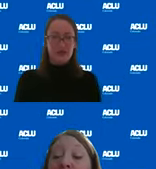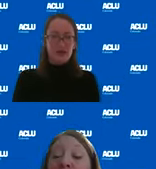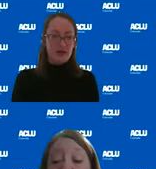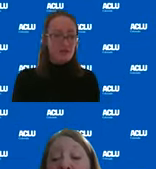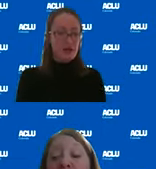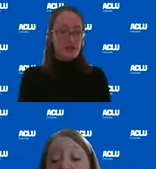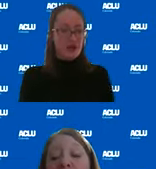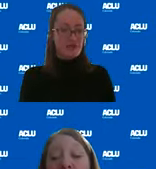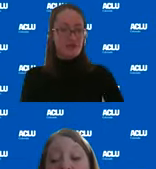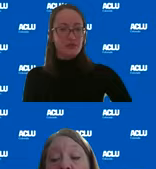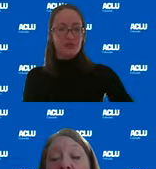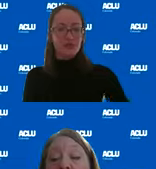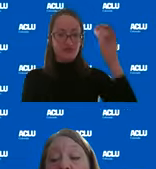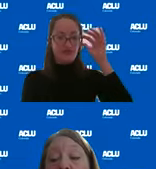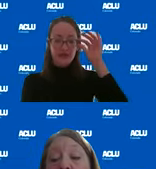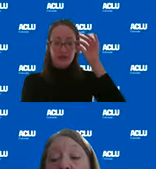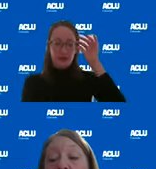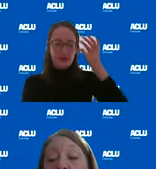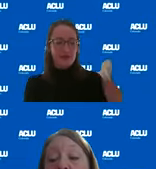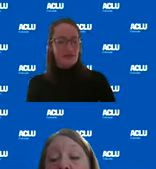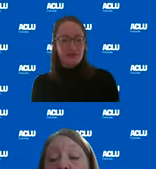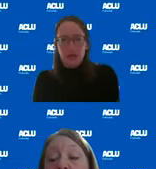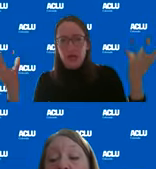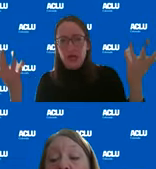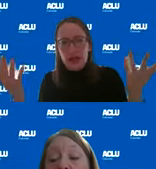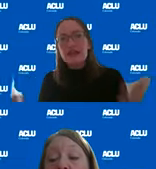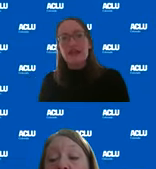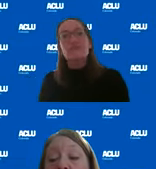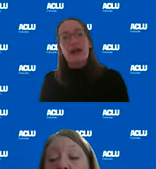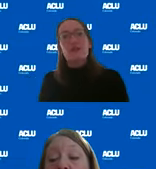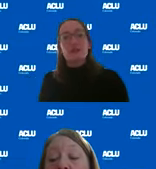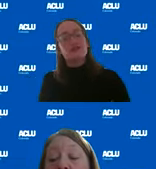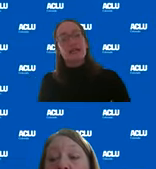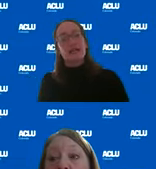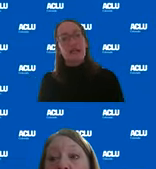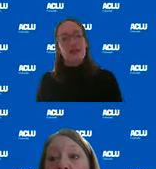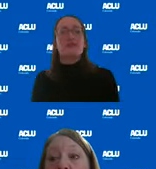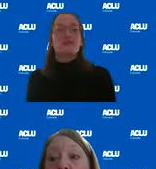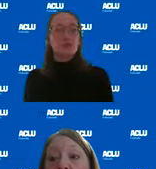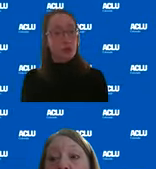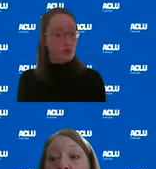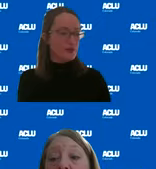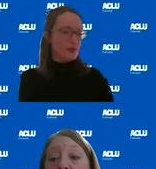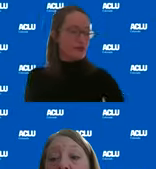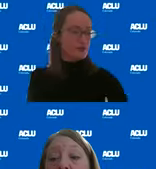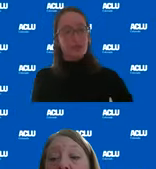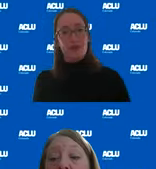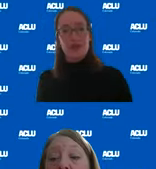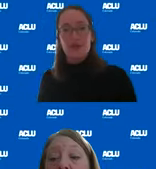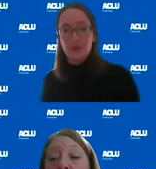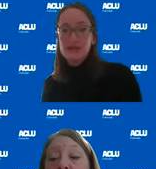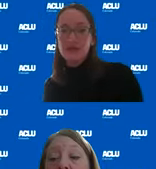they're of stimulus relief that they're working on, and in that we're still fighting again for them to include that